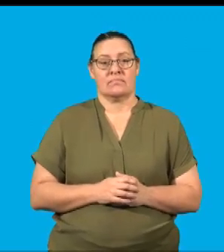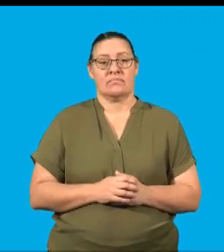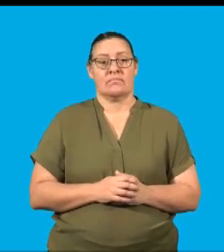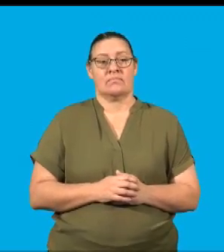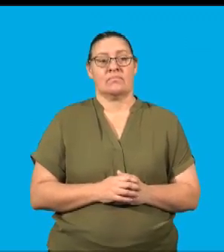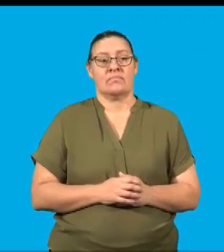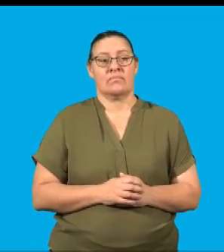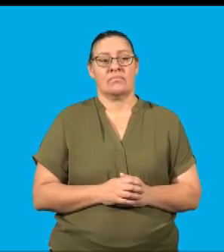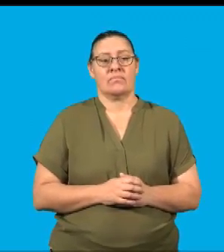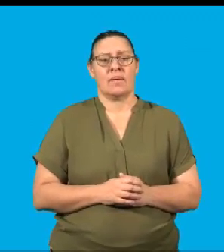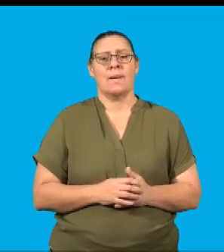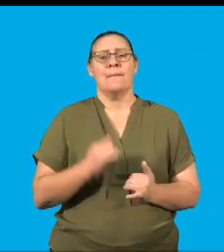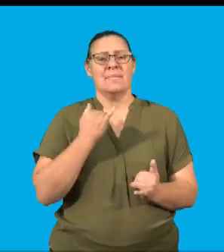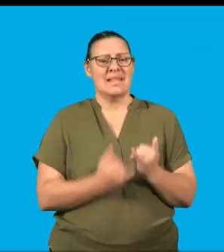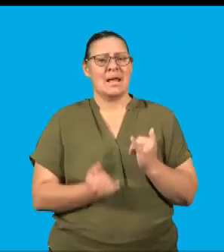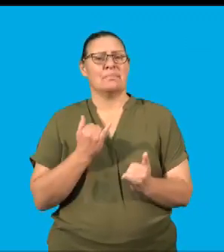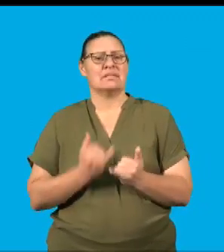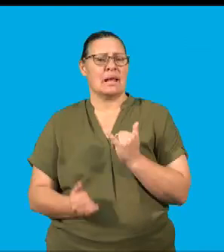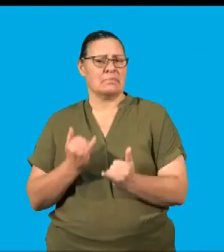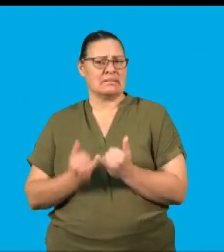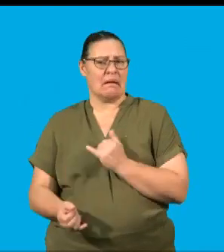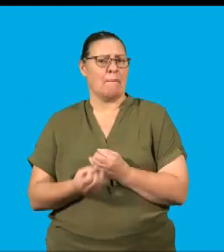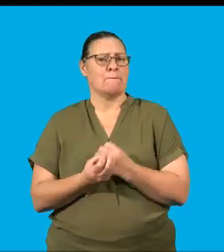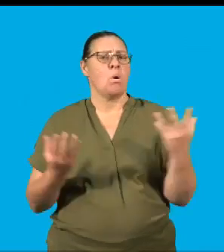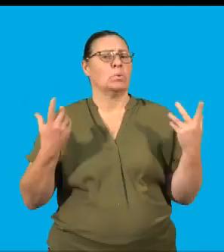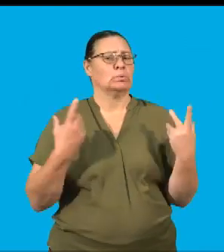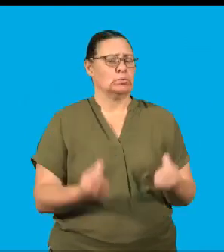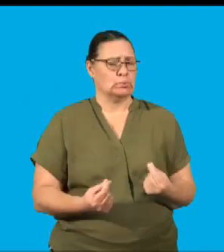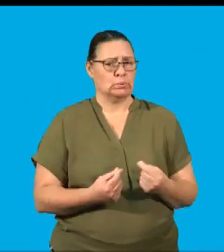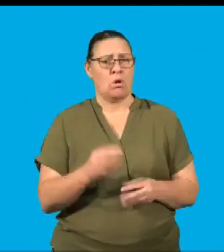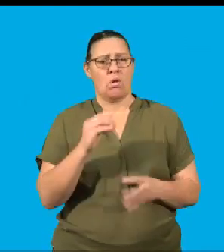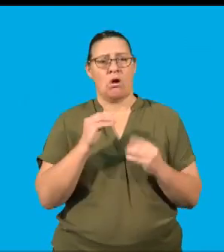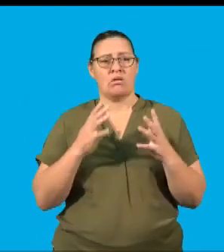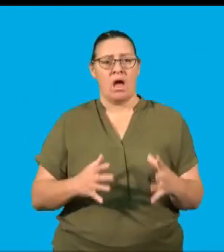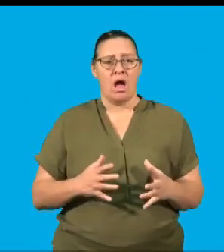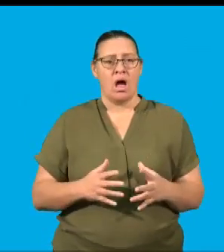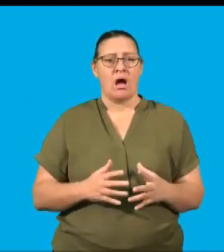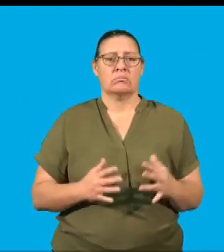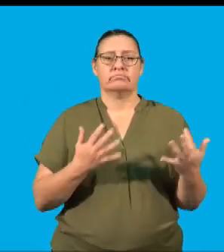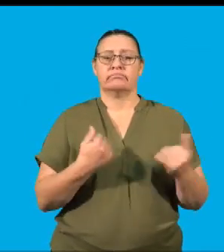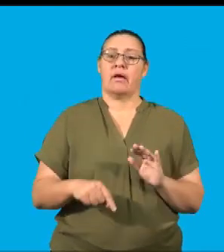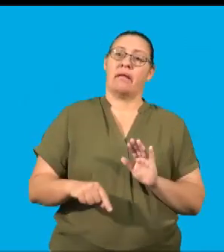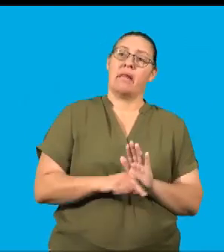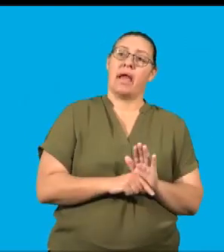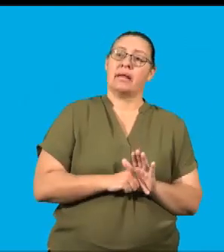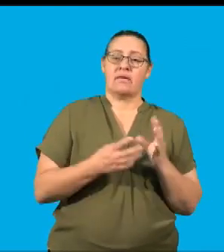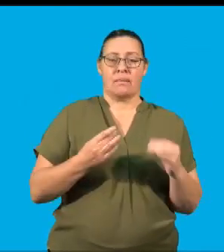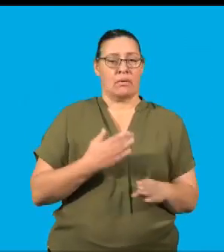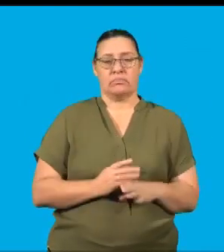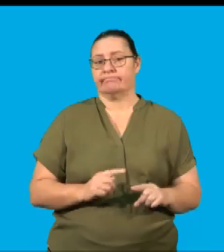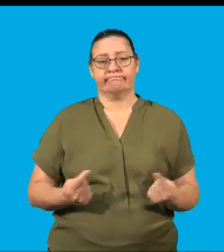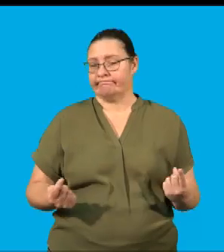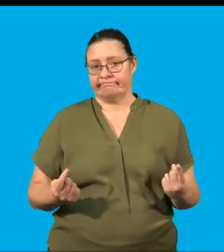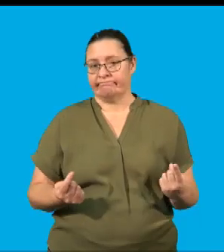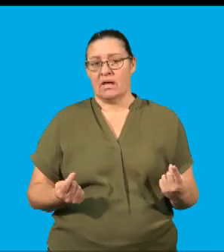And the common mistakes that are committed by candidates in this section: learners cannot work with negative numbers when